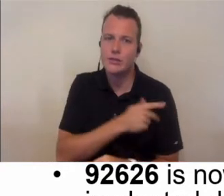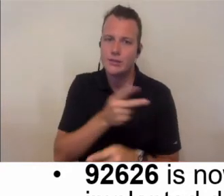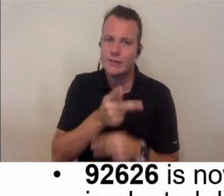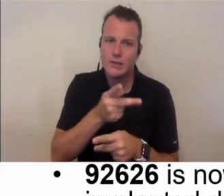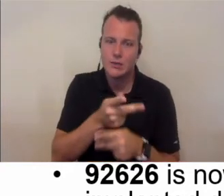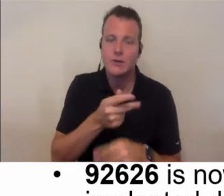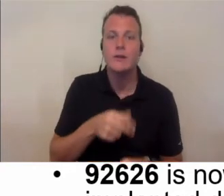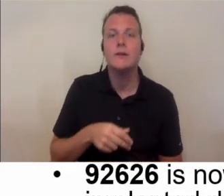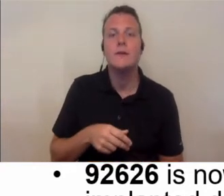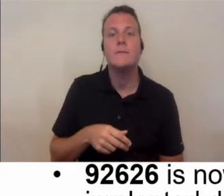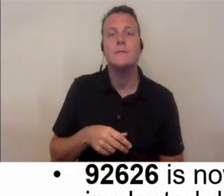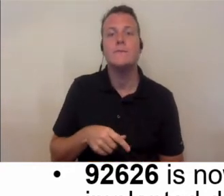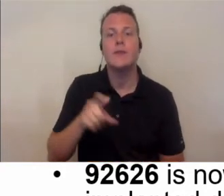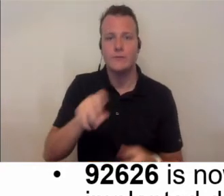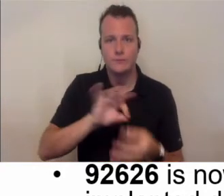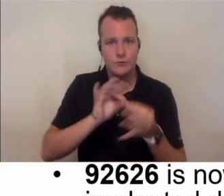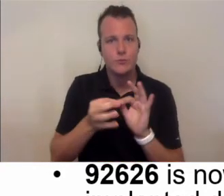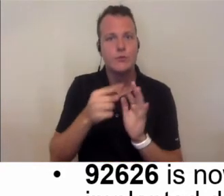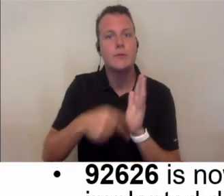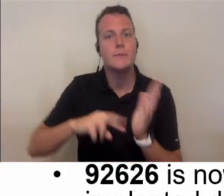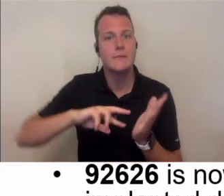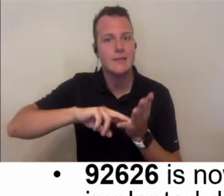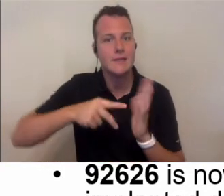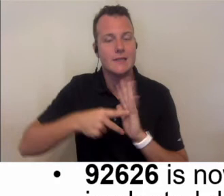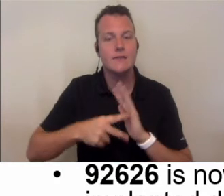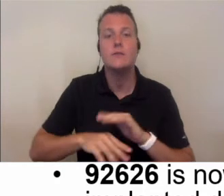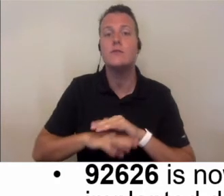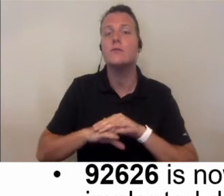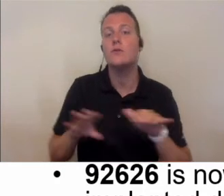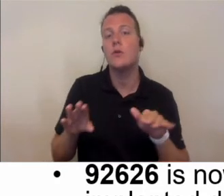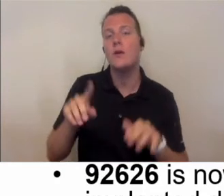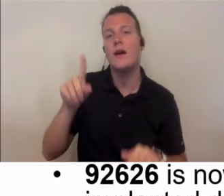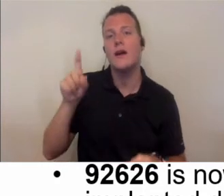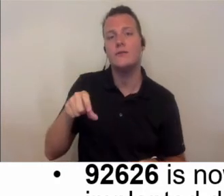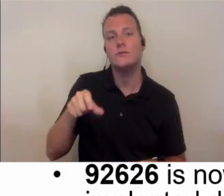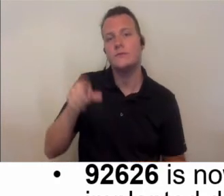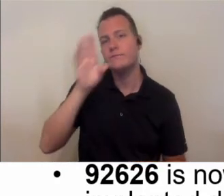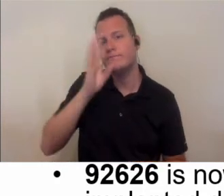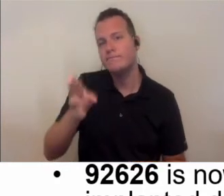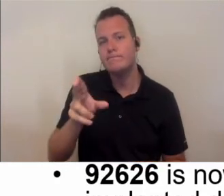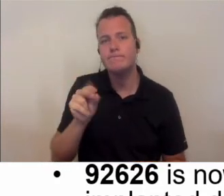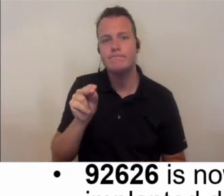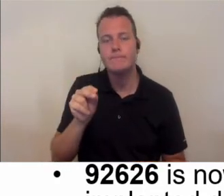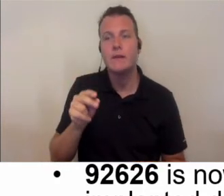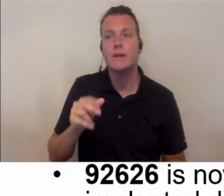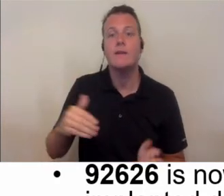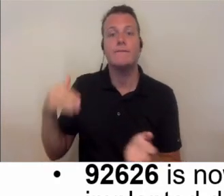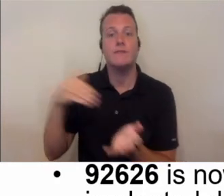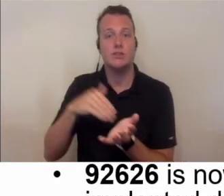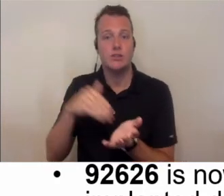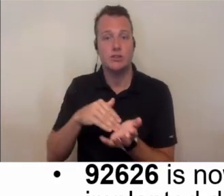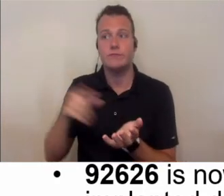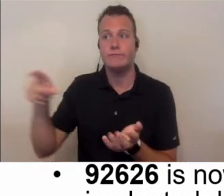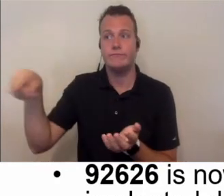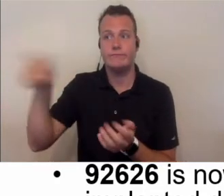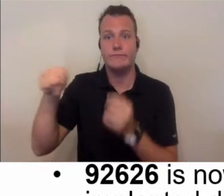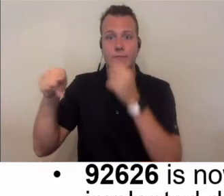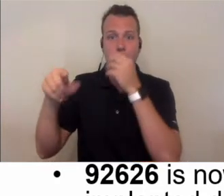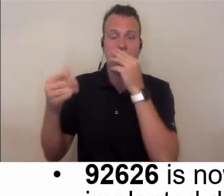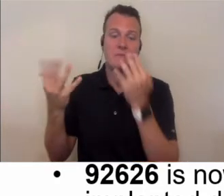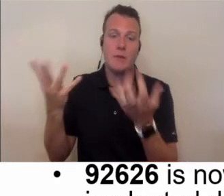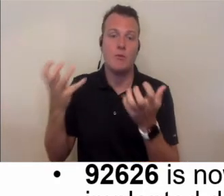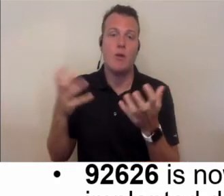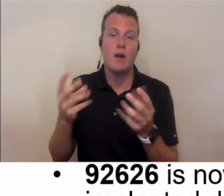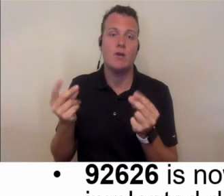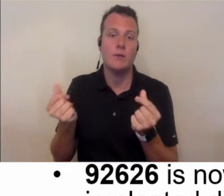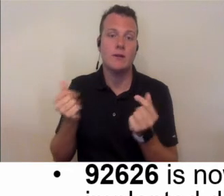to interpret what that means. You don't need to be very explicit. Physicians probably want it very